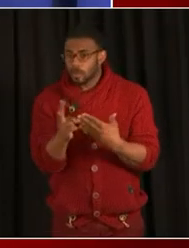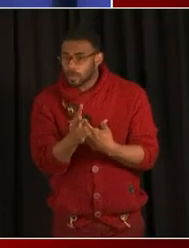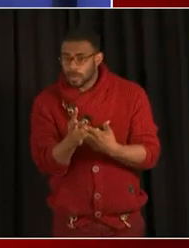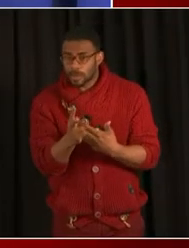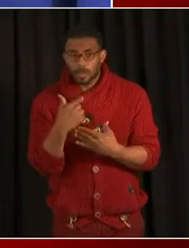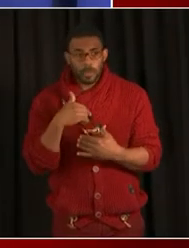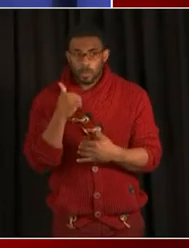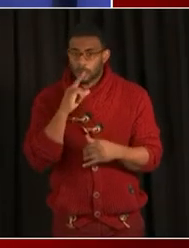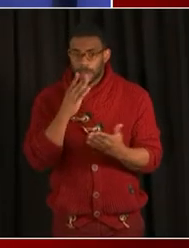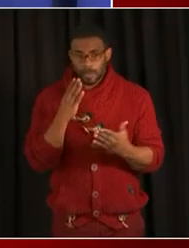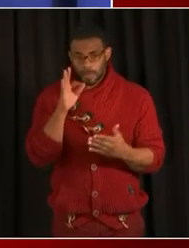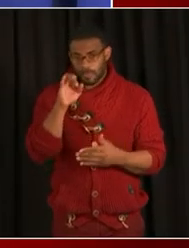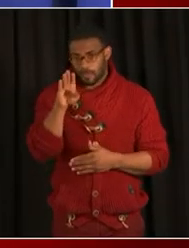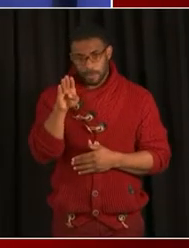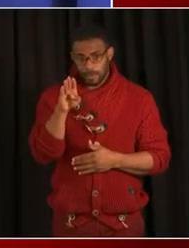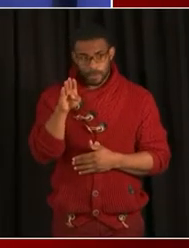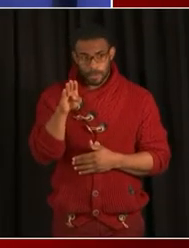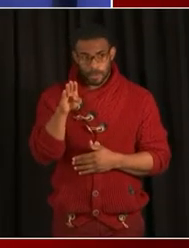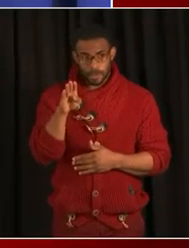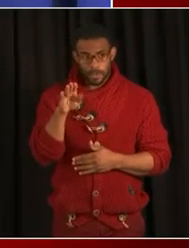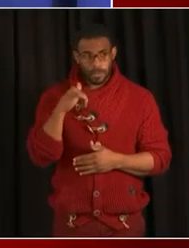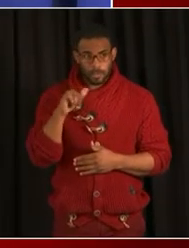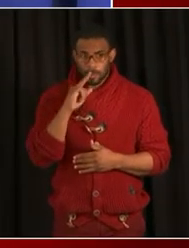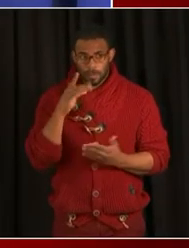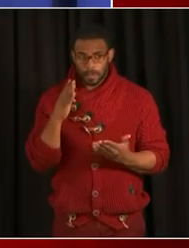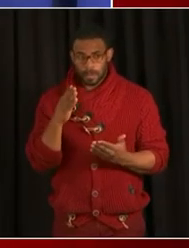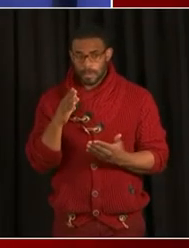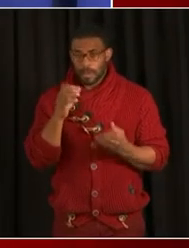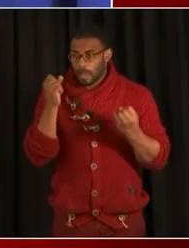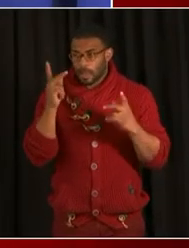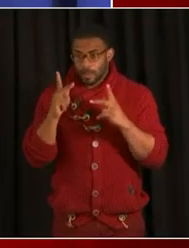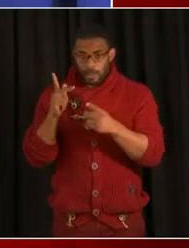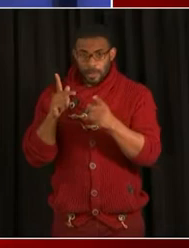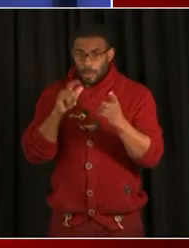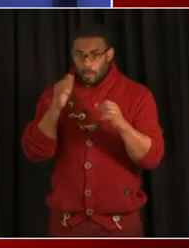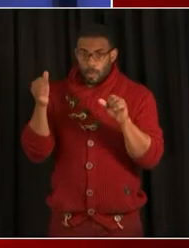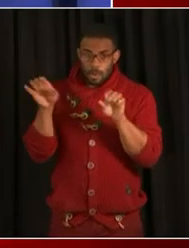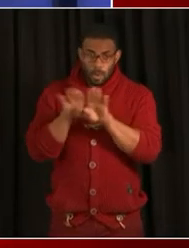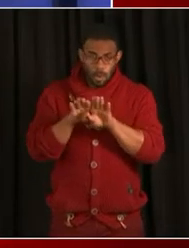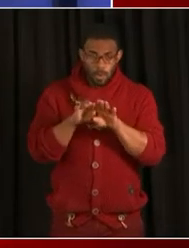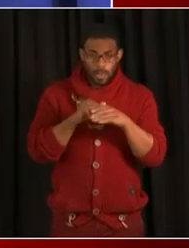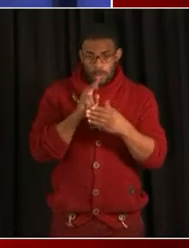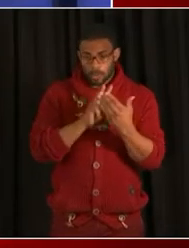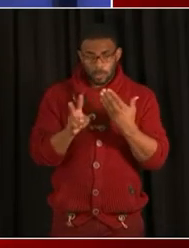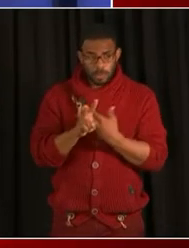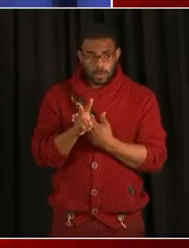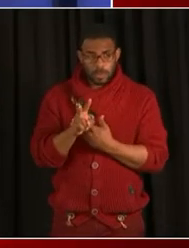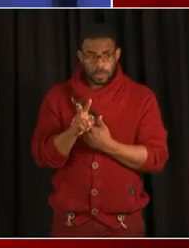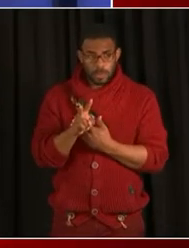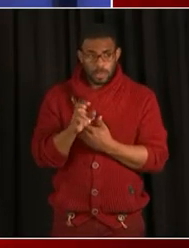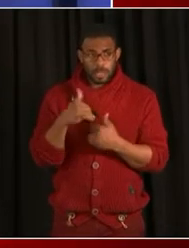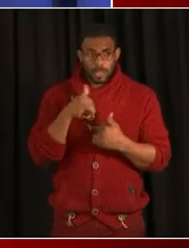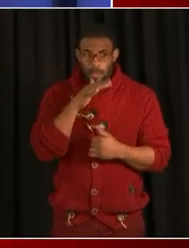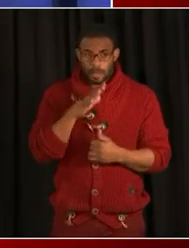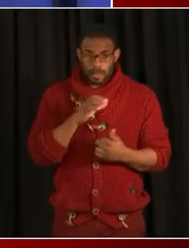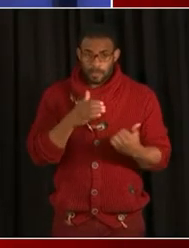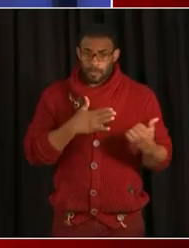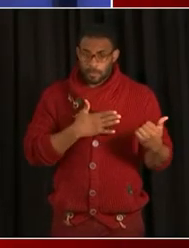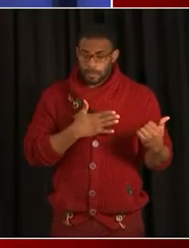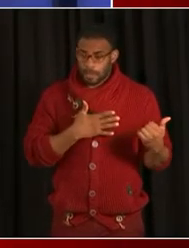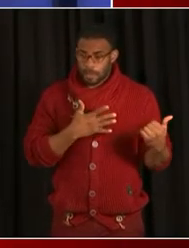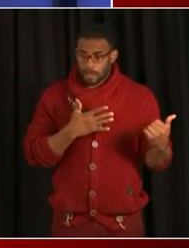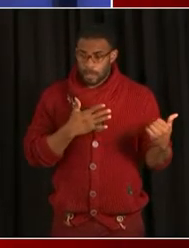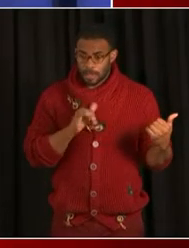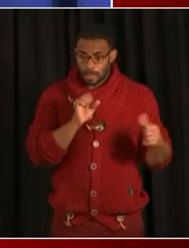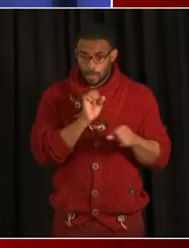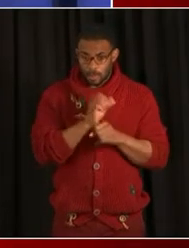from now. We won't be here February. We won't be, there are a lot of people that will close in 2 weeks. A young lady of